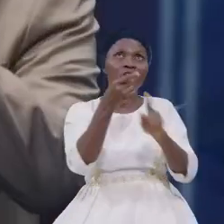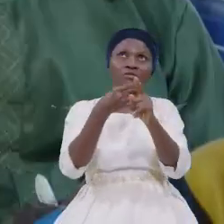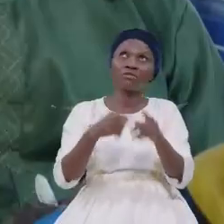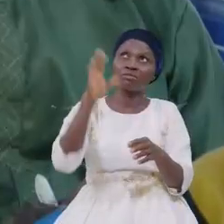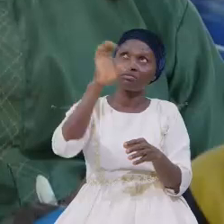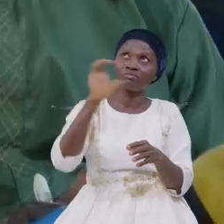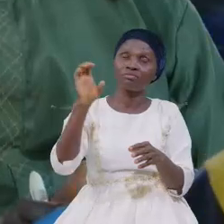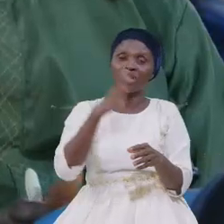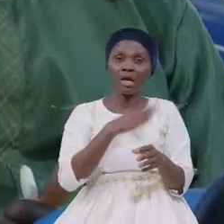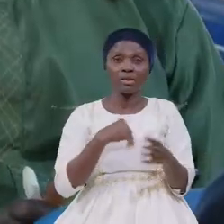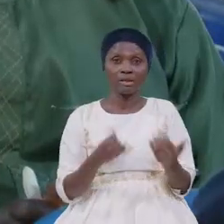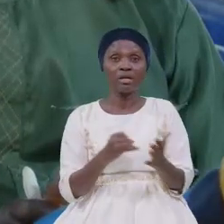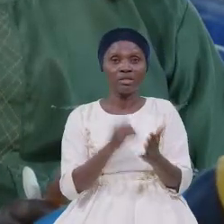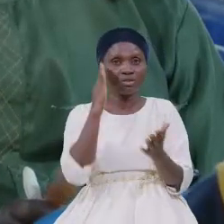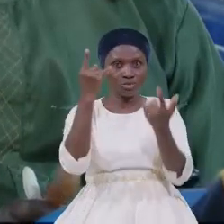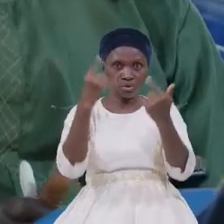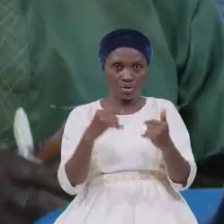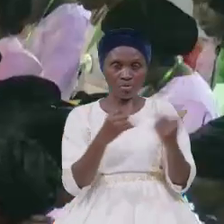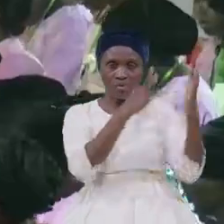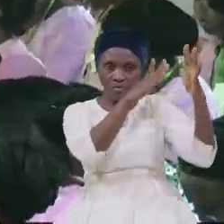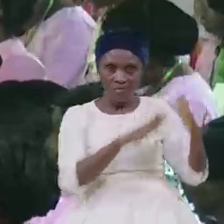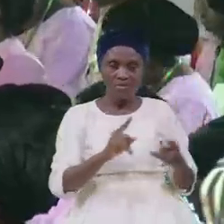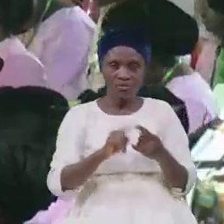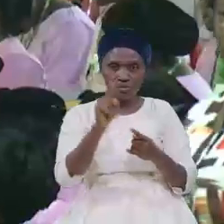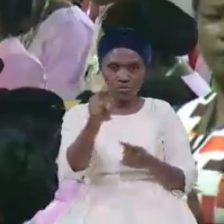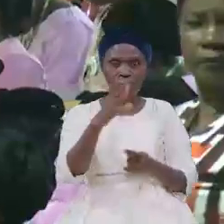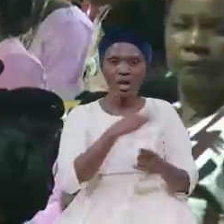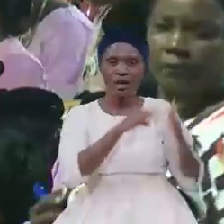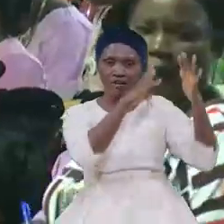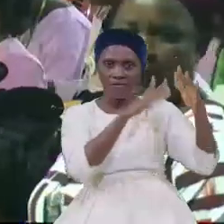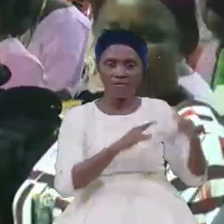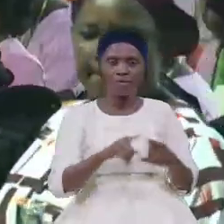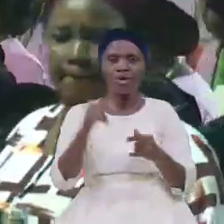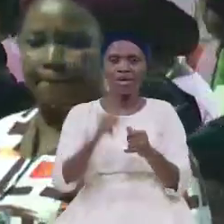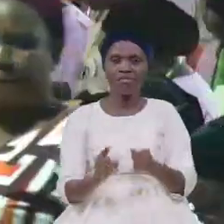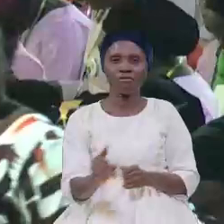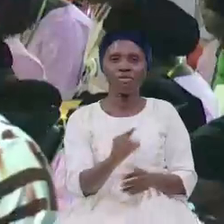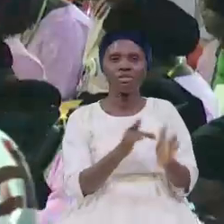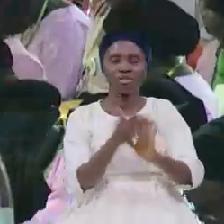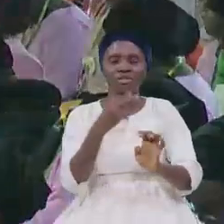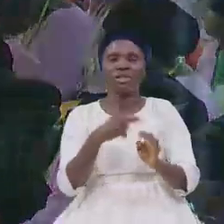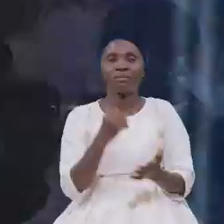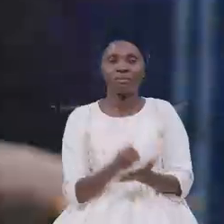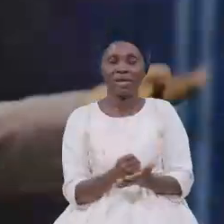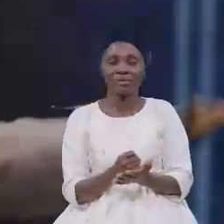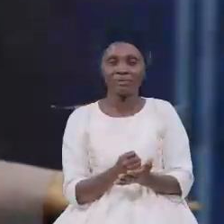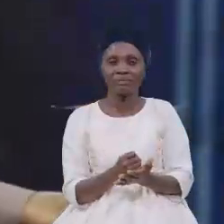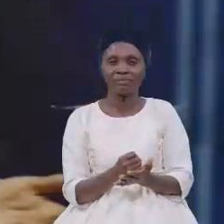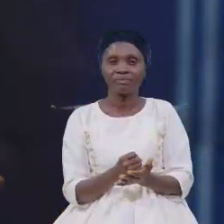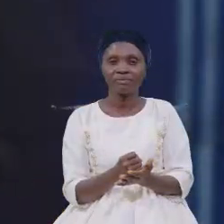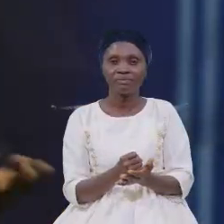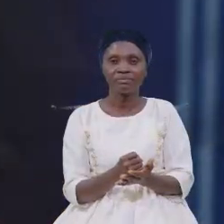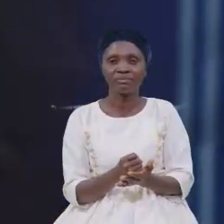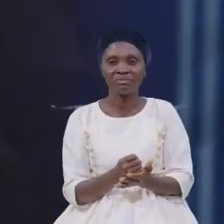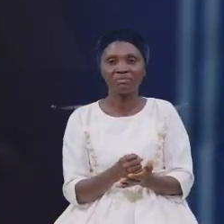to you. It will flow to everyone. But I'm bad. That's why it's making it to flow.